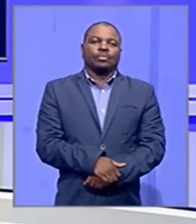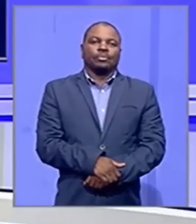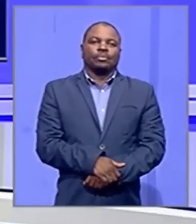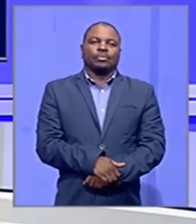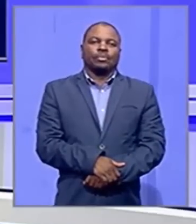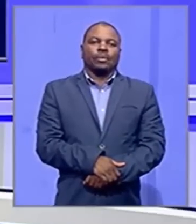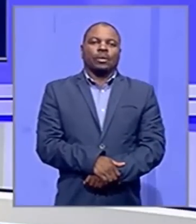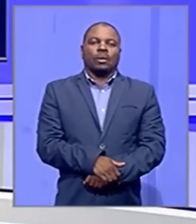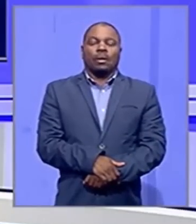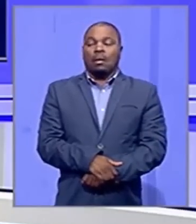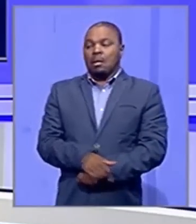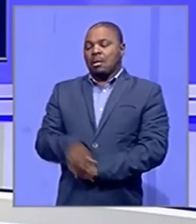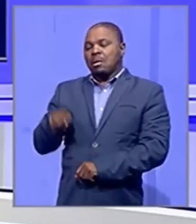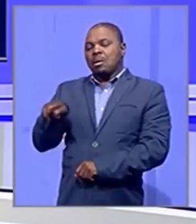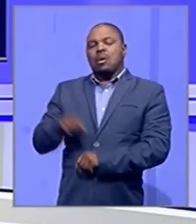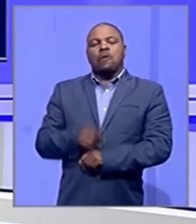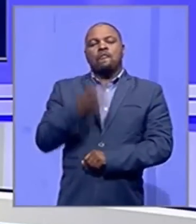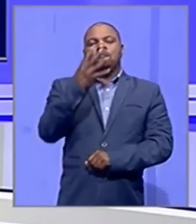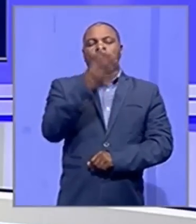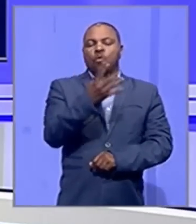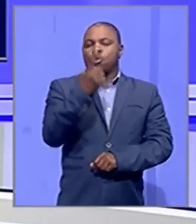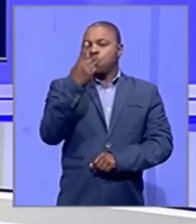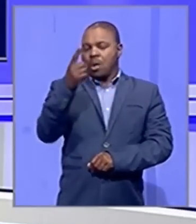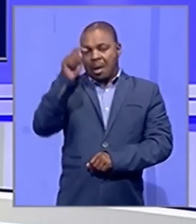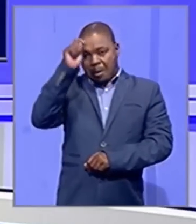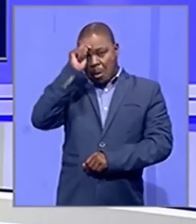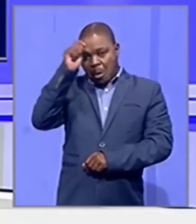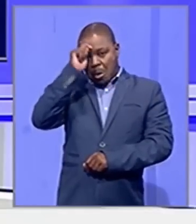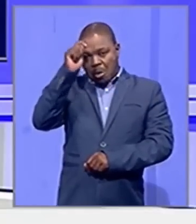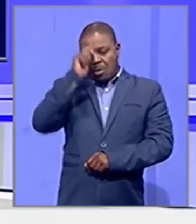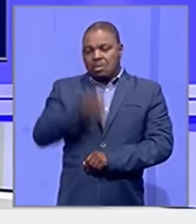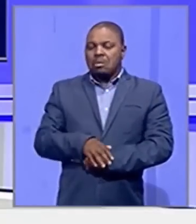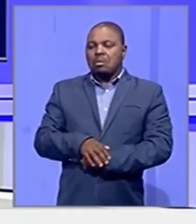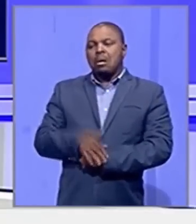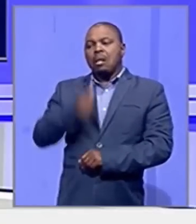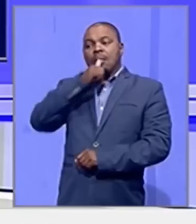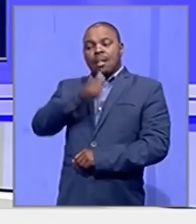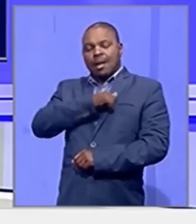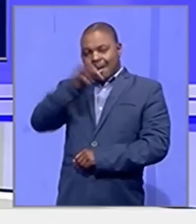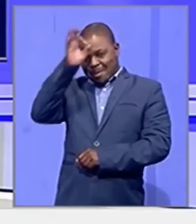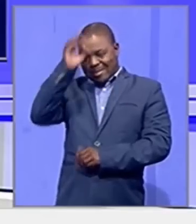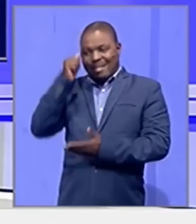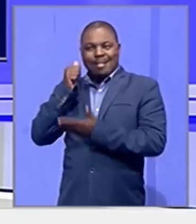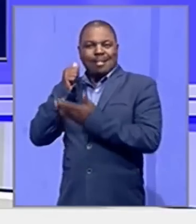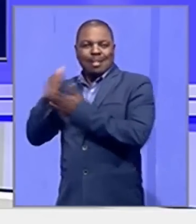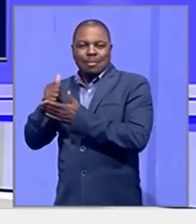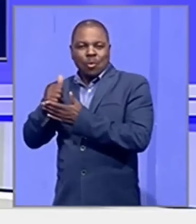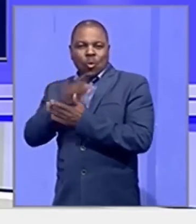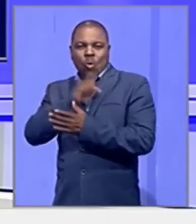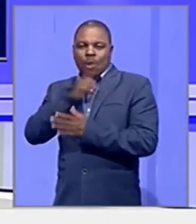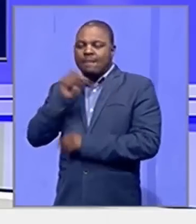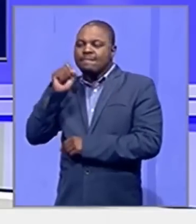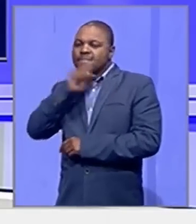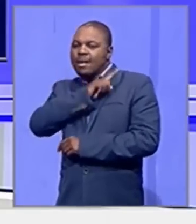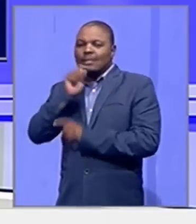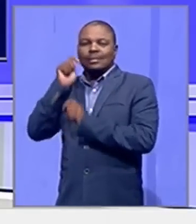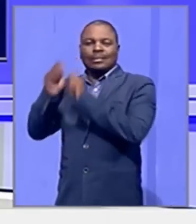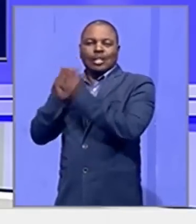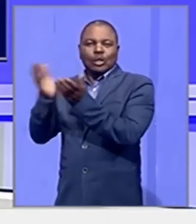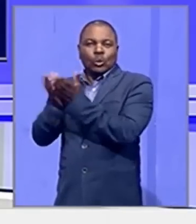Batswadi ba masogana a 40 bao ba ilego ba phološwa ke maphodisa go tšwa komeng eo e sego molaong magareng